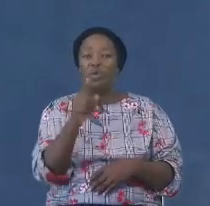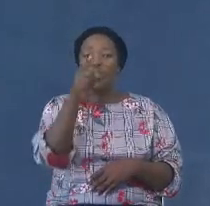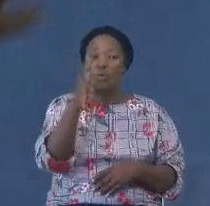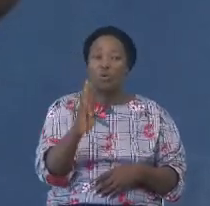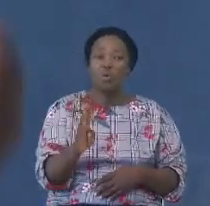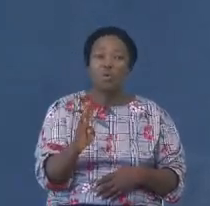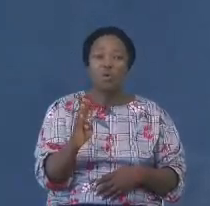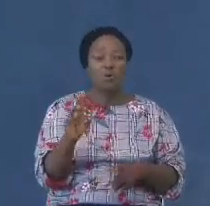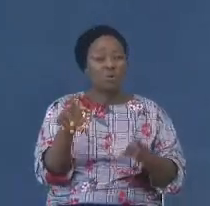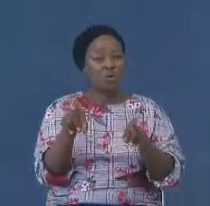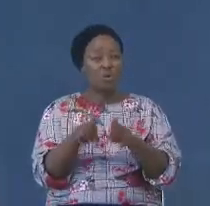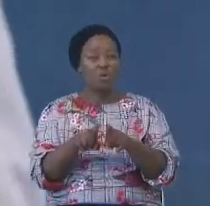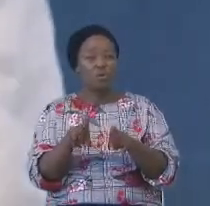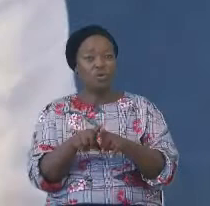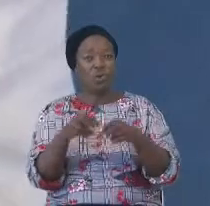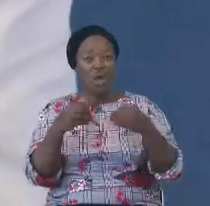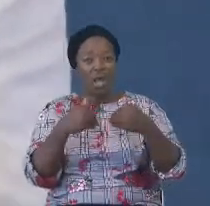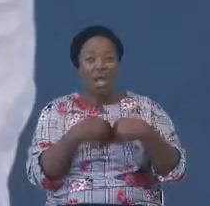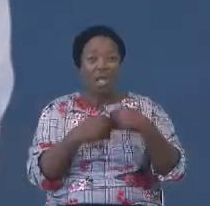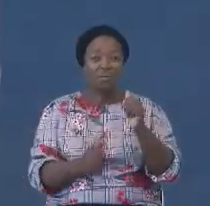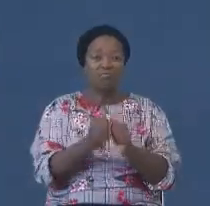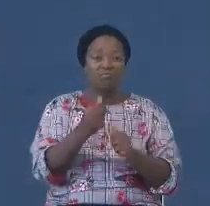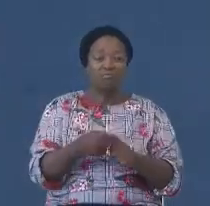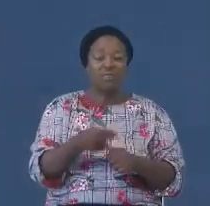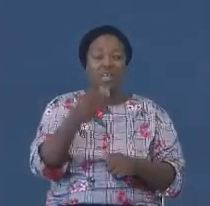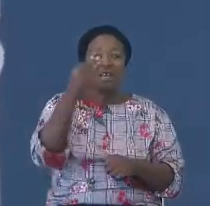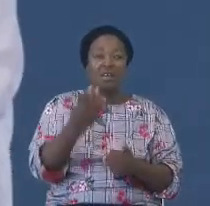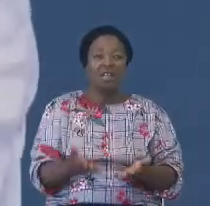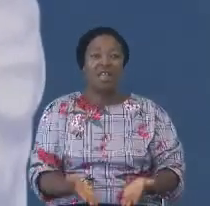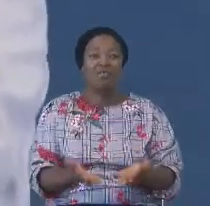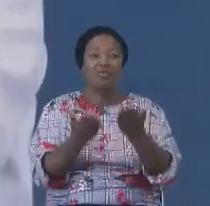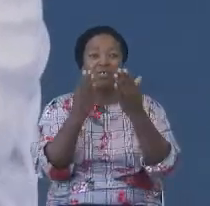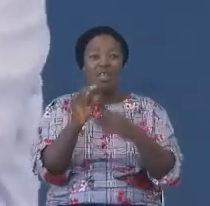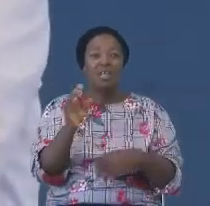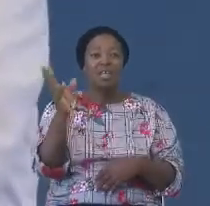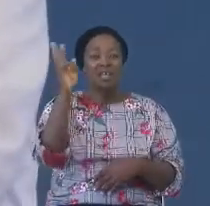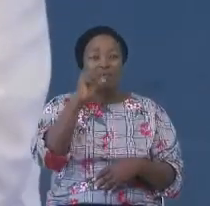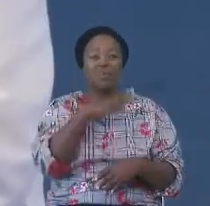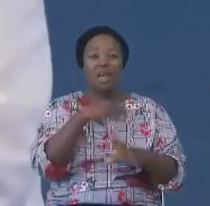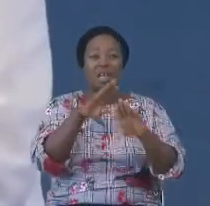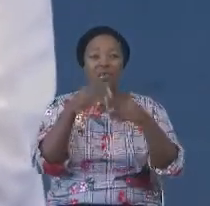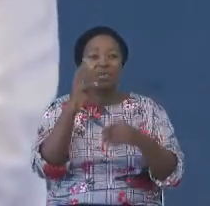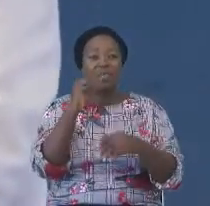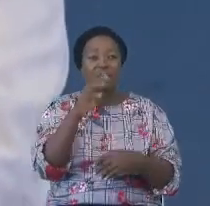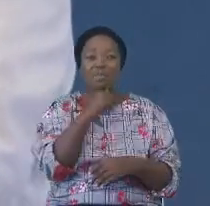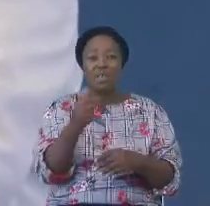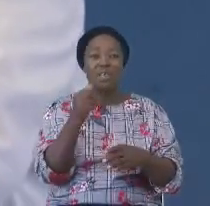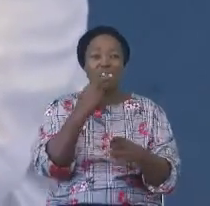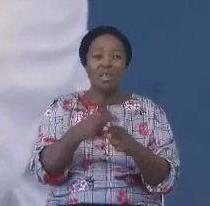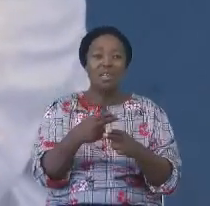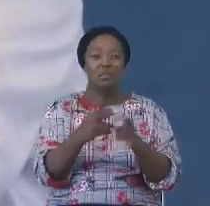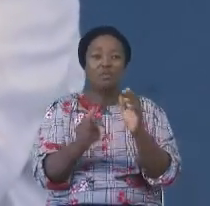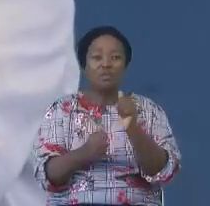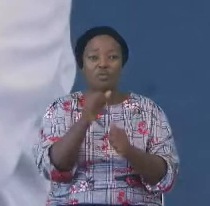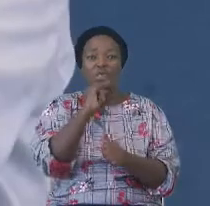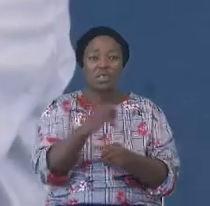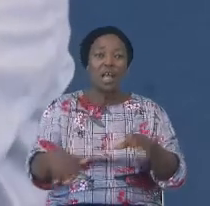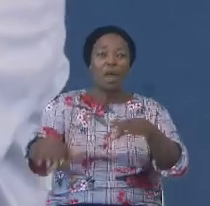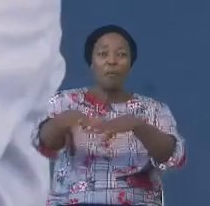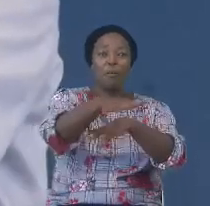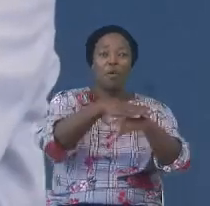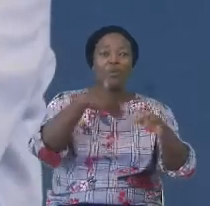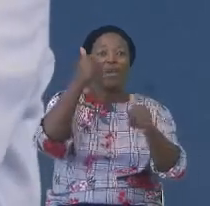9, wherefore God also has highly exalted him